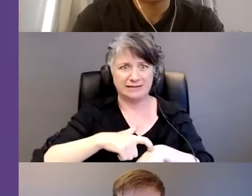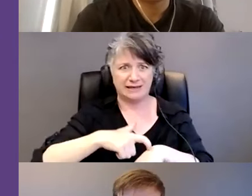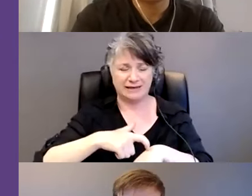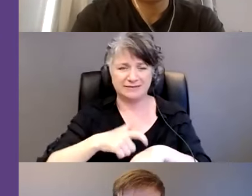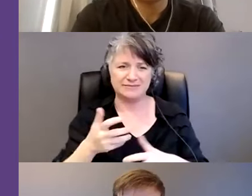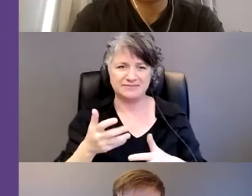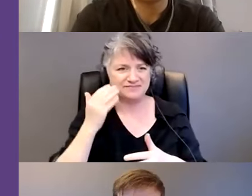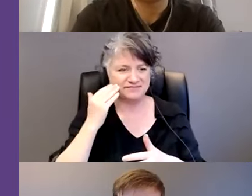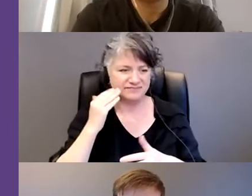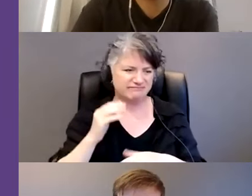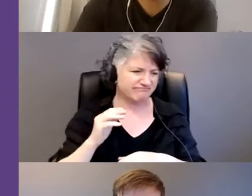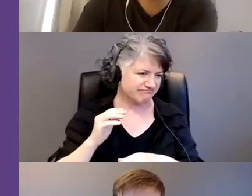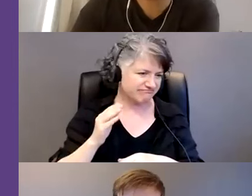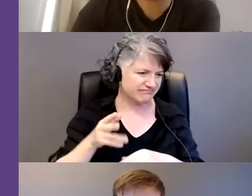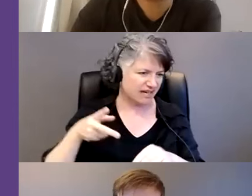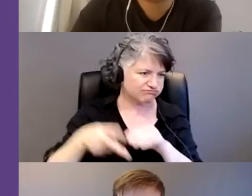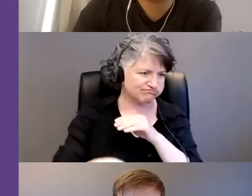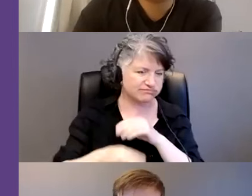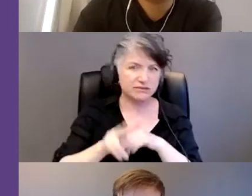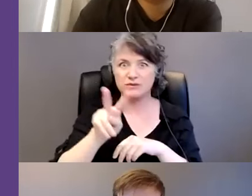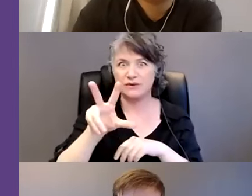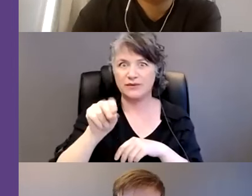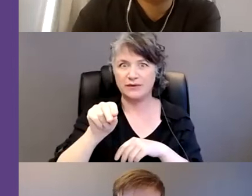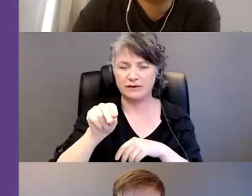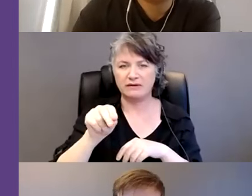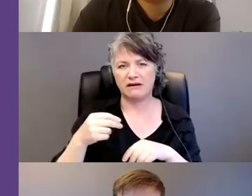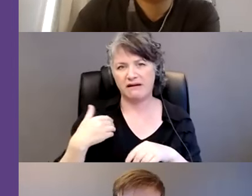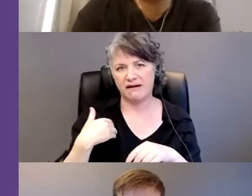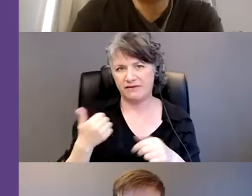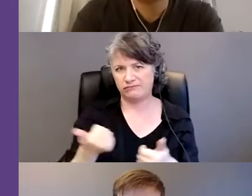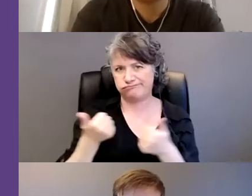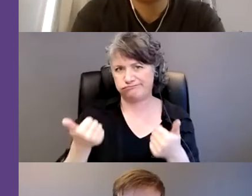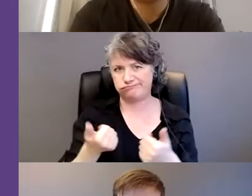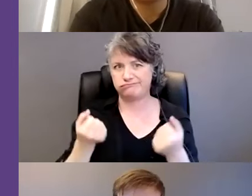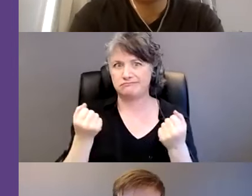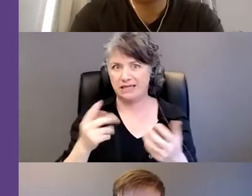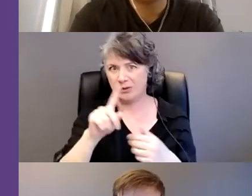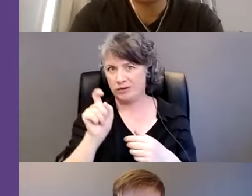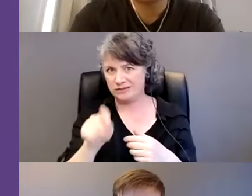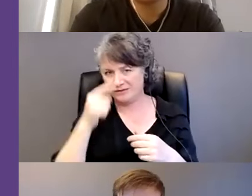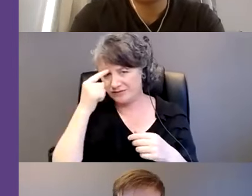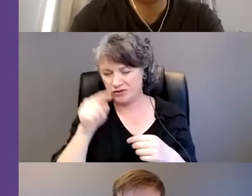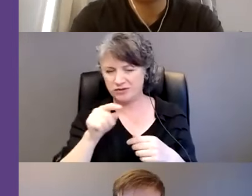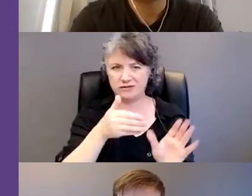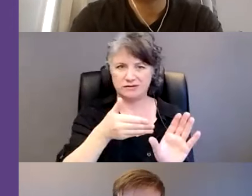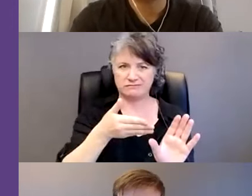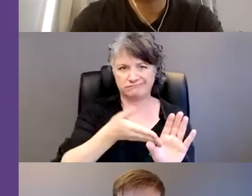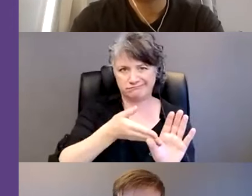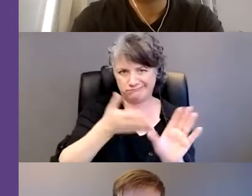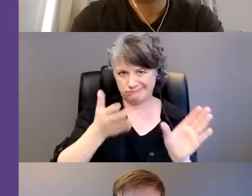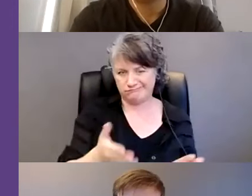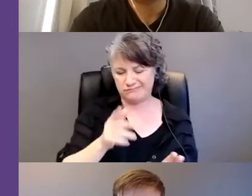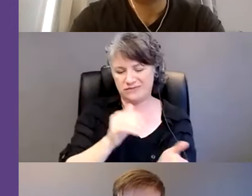we're up till 2:30. So we've got quite a few questions for Dr. Kitamara, beginning with, and Courtney's going to help me with some of the Q&A